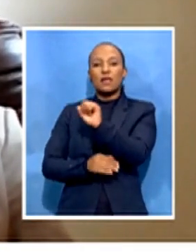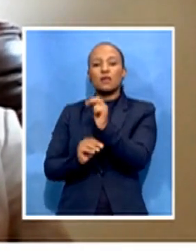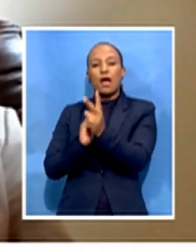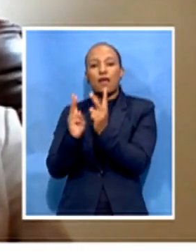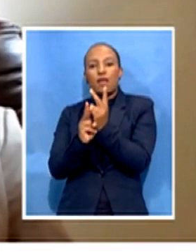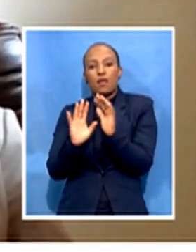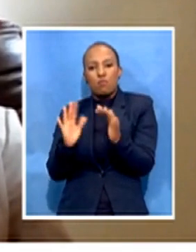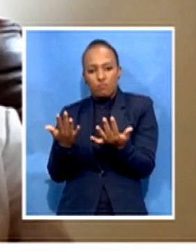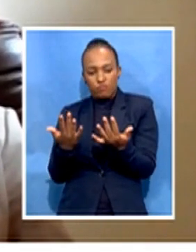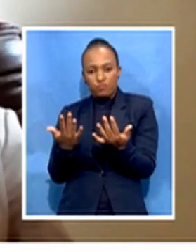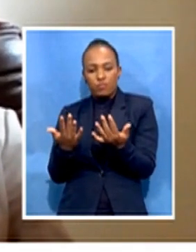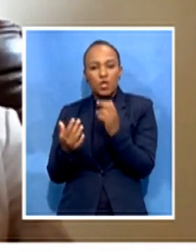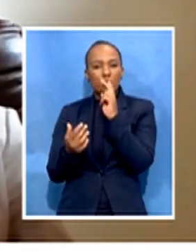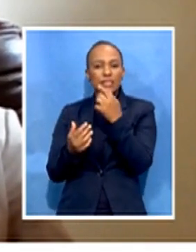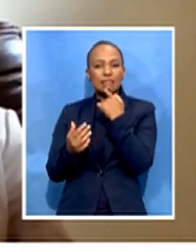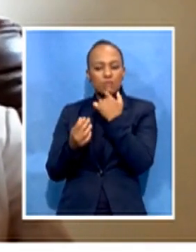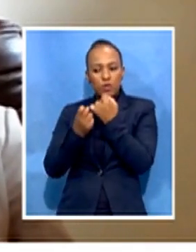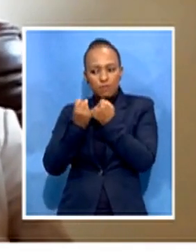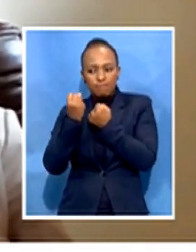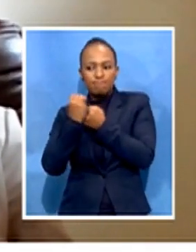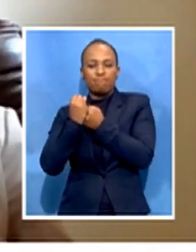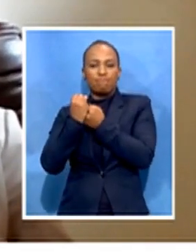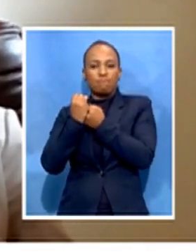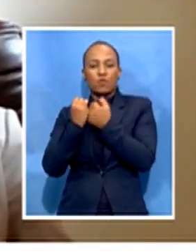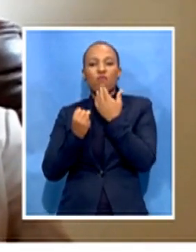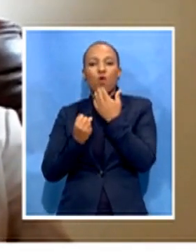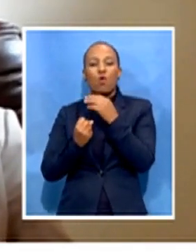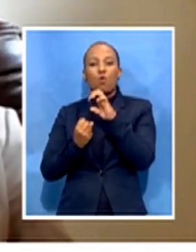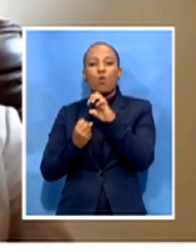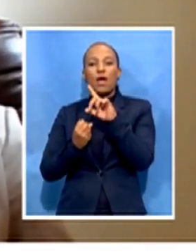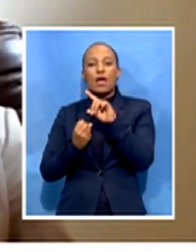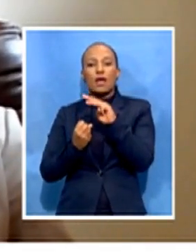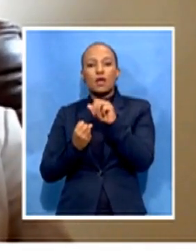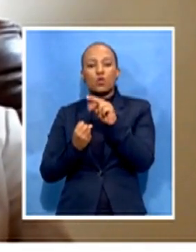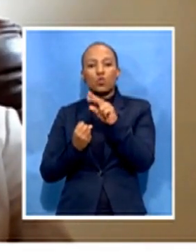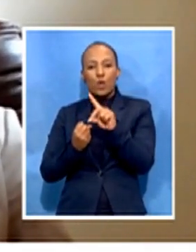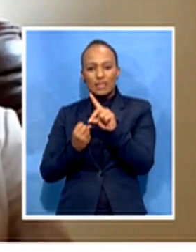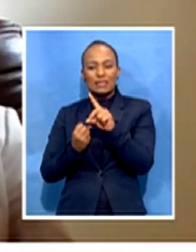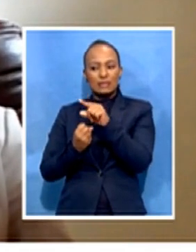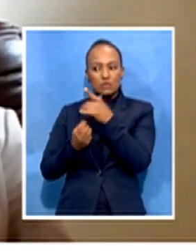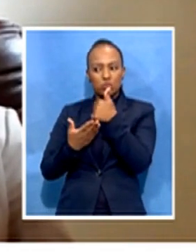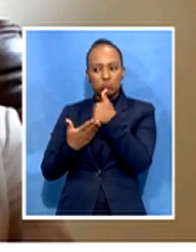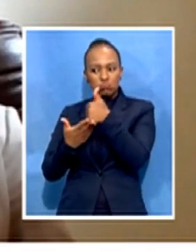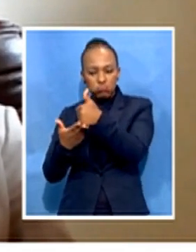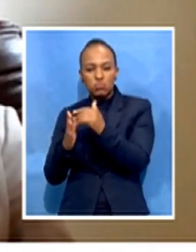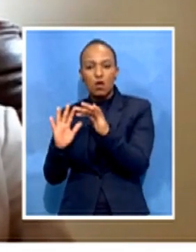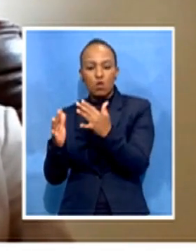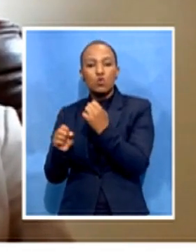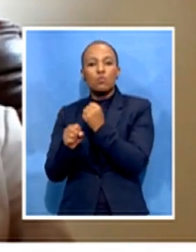the efforts of Edward Kisweta and his team in terms of ensuring that SARS can be restored to its former